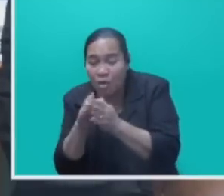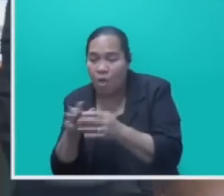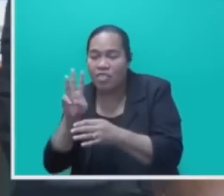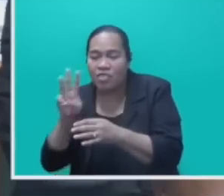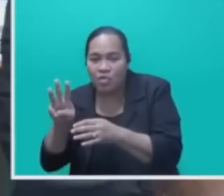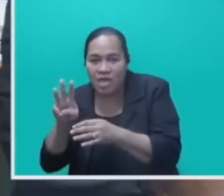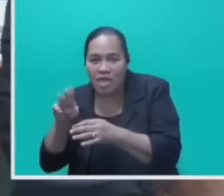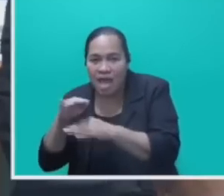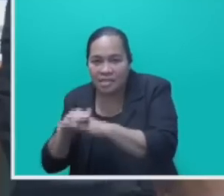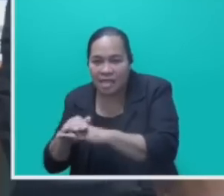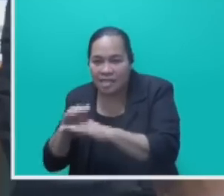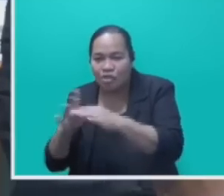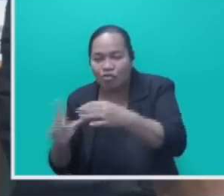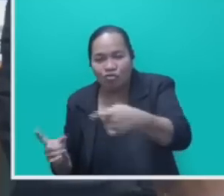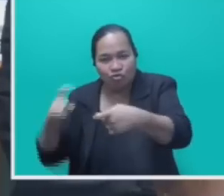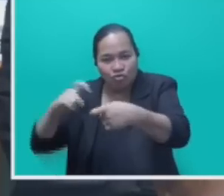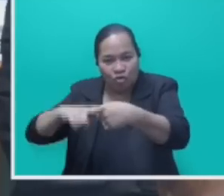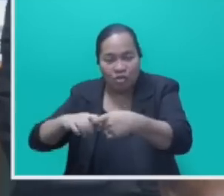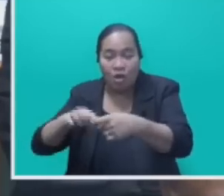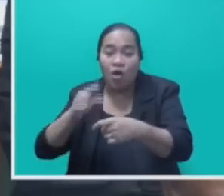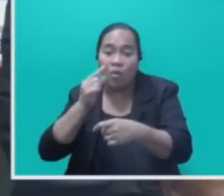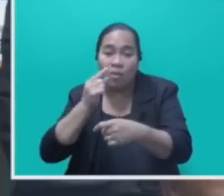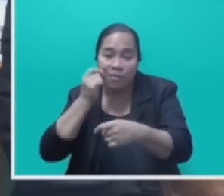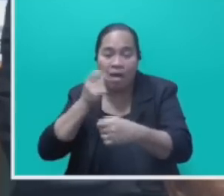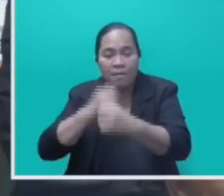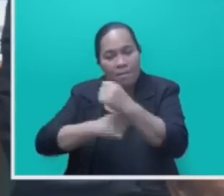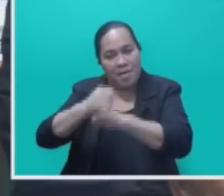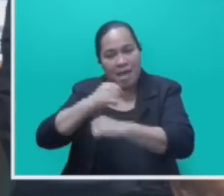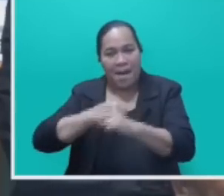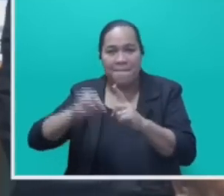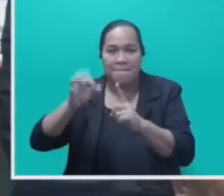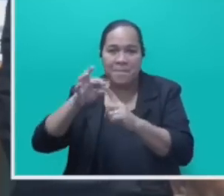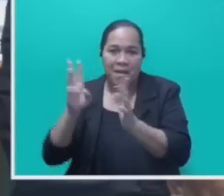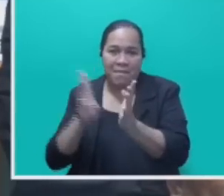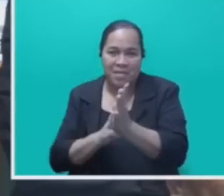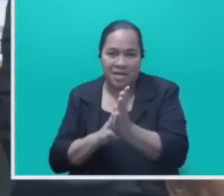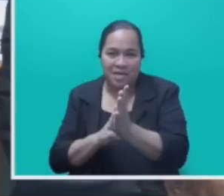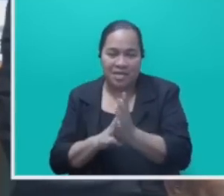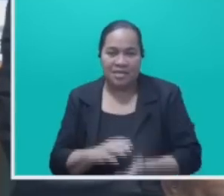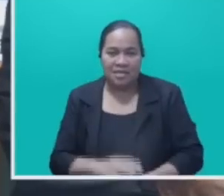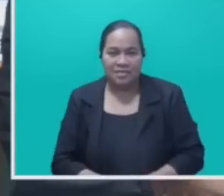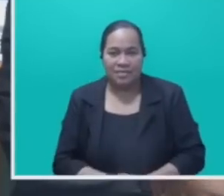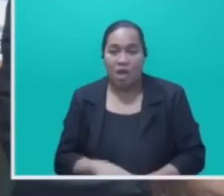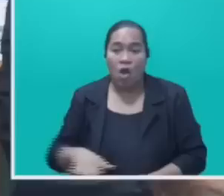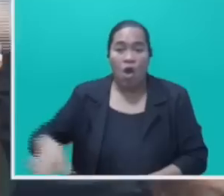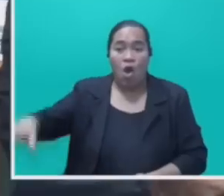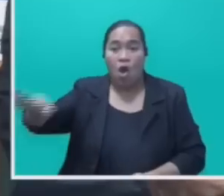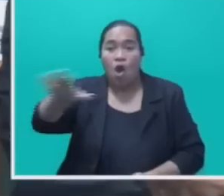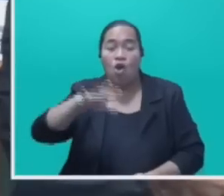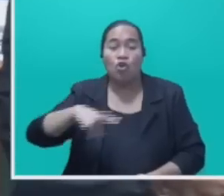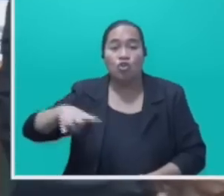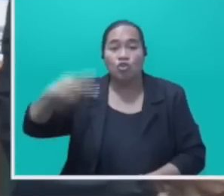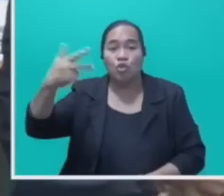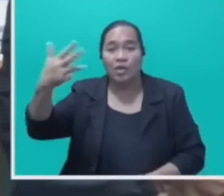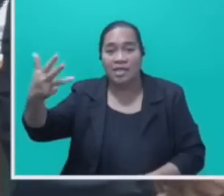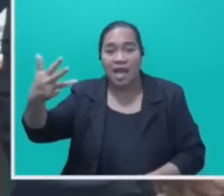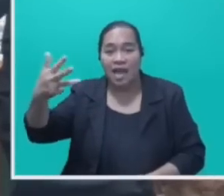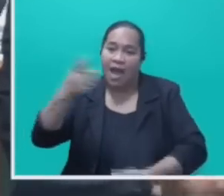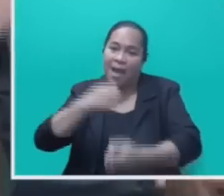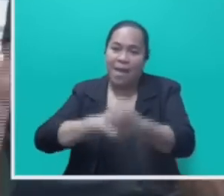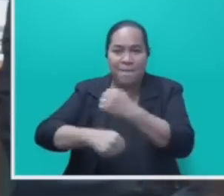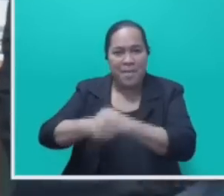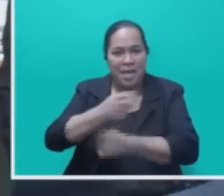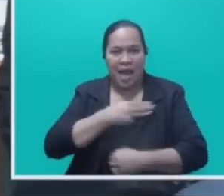seats, joining them for Honorable Rambuka to become Prime Minister, and all 29 to become ministers